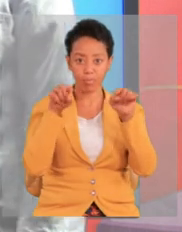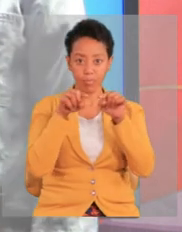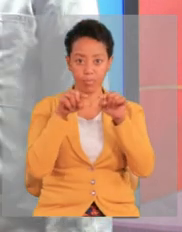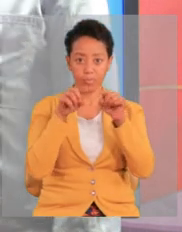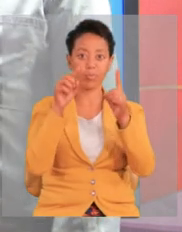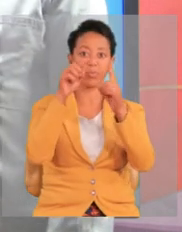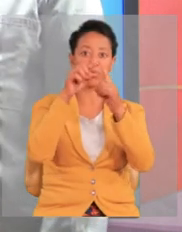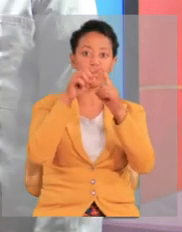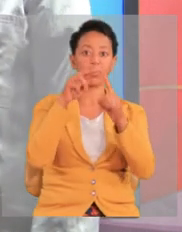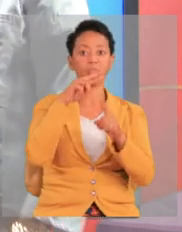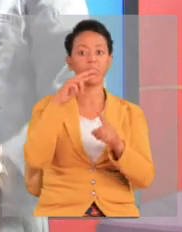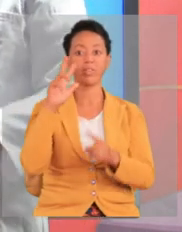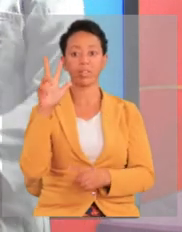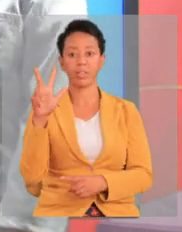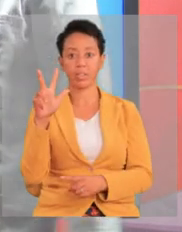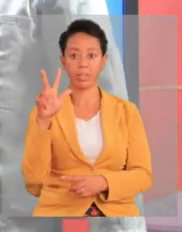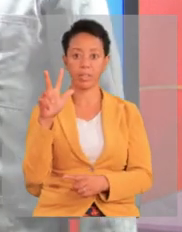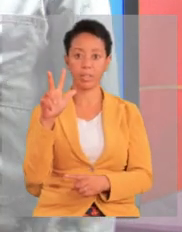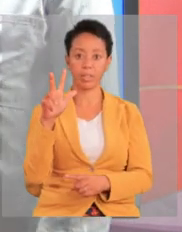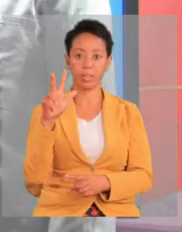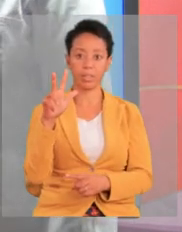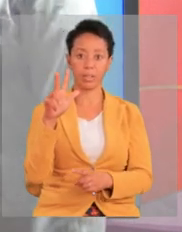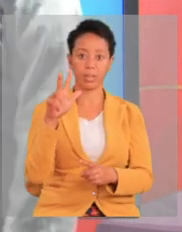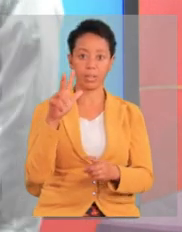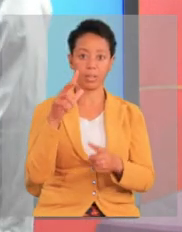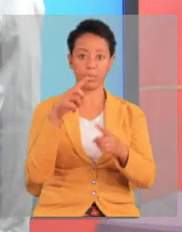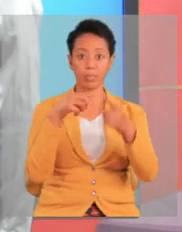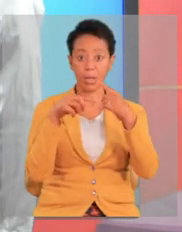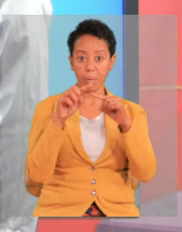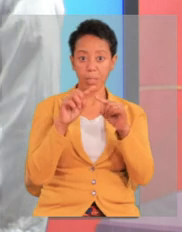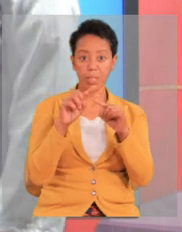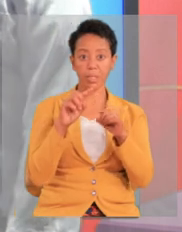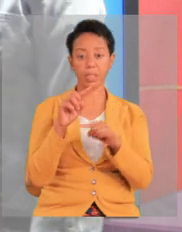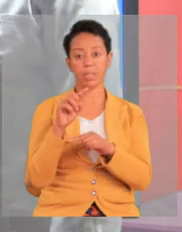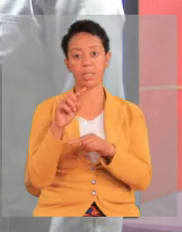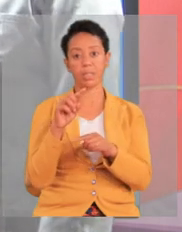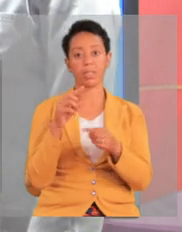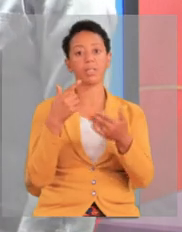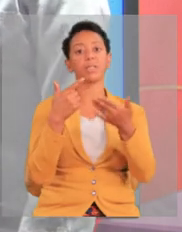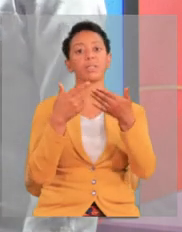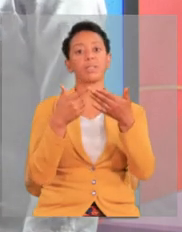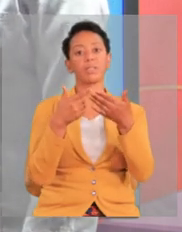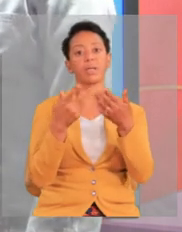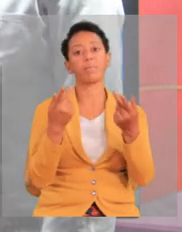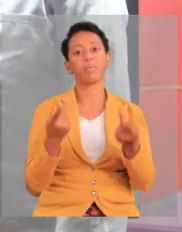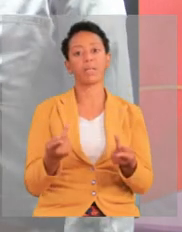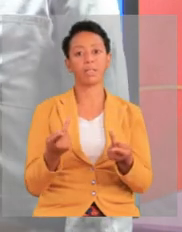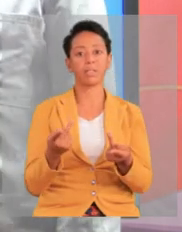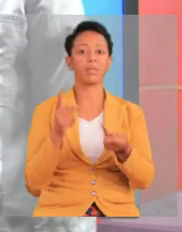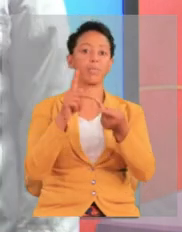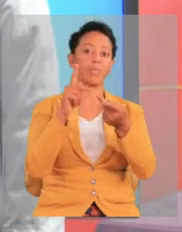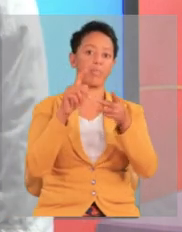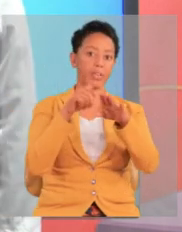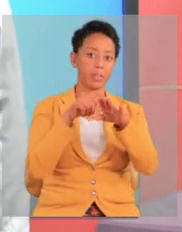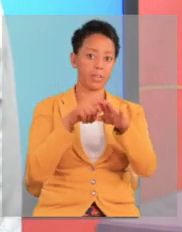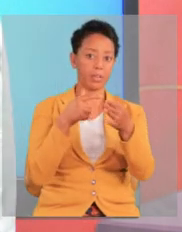into V3 form. It becomes what? It becomes the present perfect. And